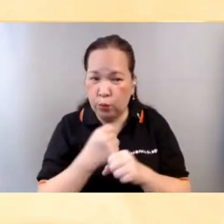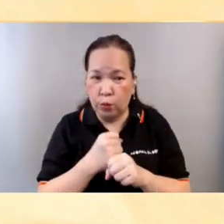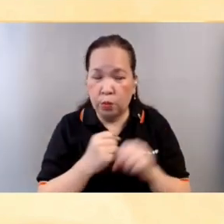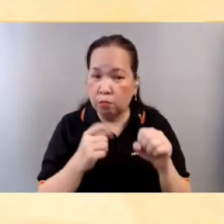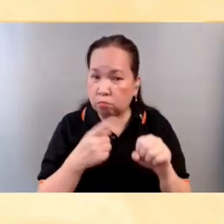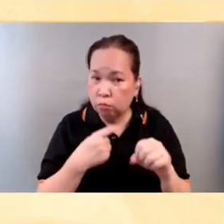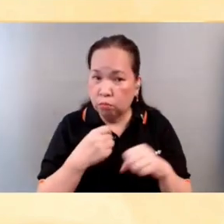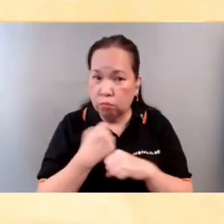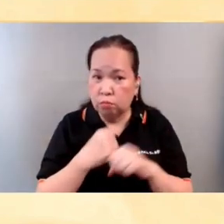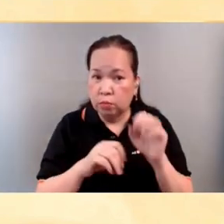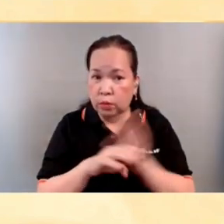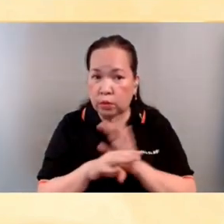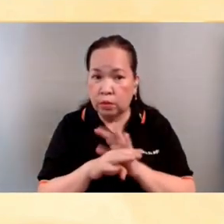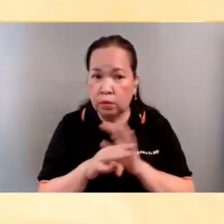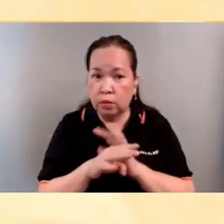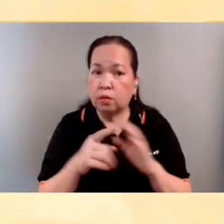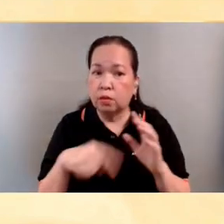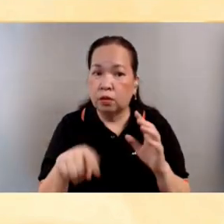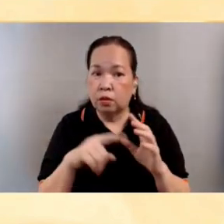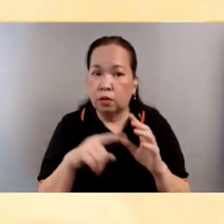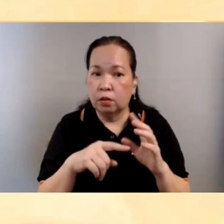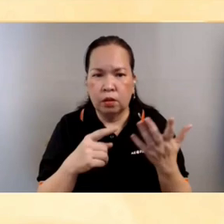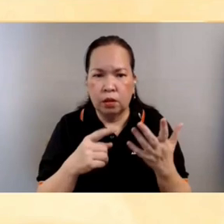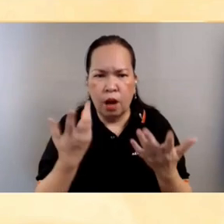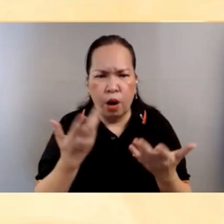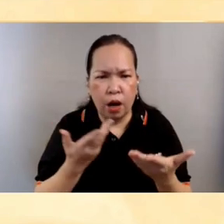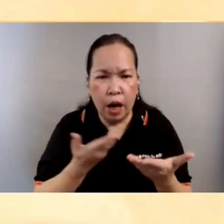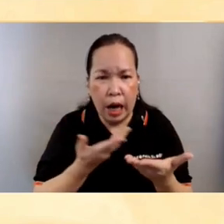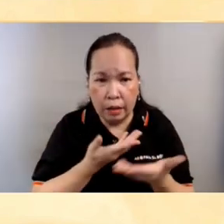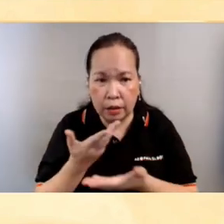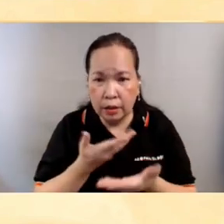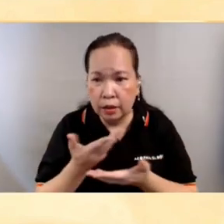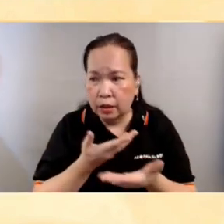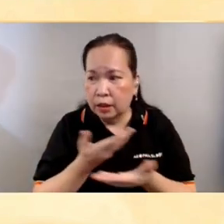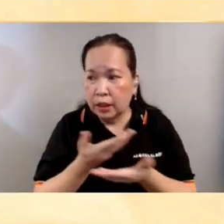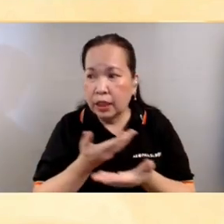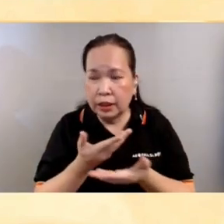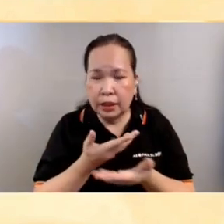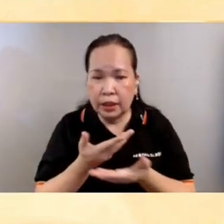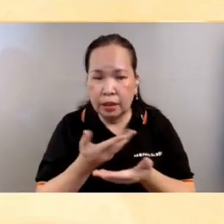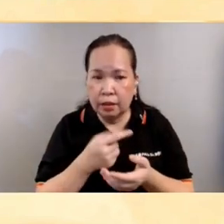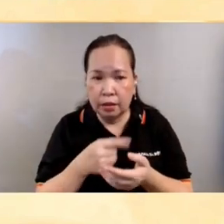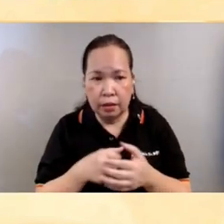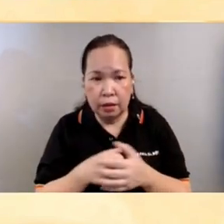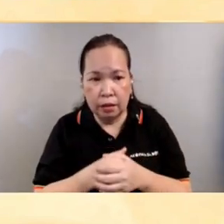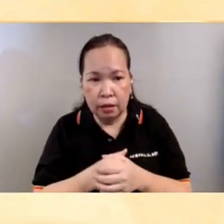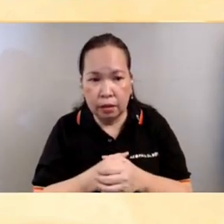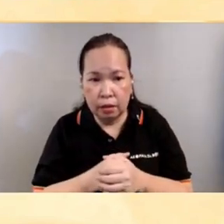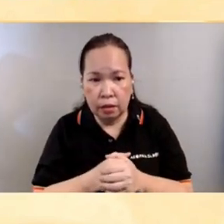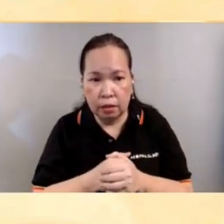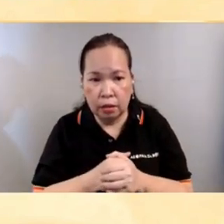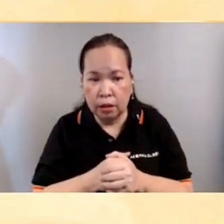develop our remote counseling. So this is the multimodal social ecological framework. So it